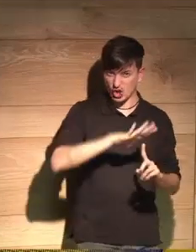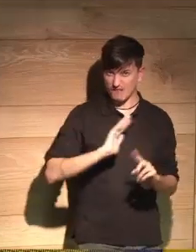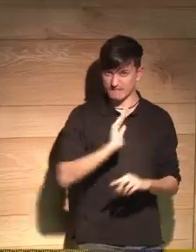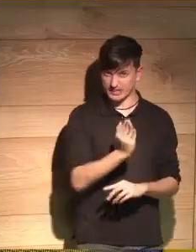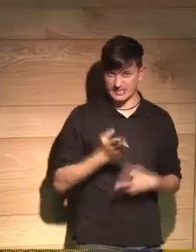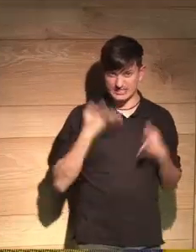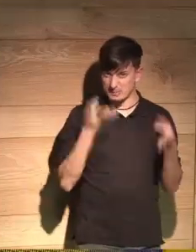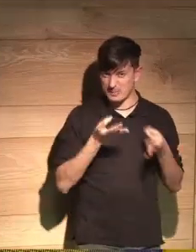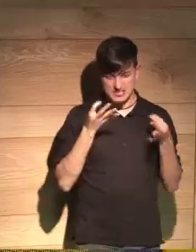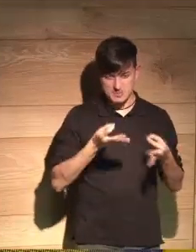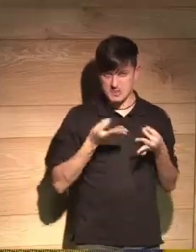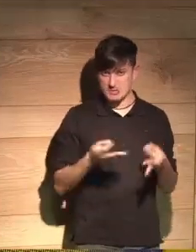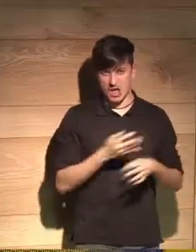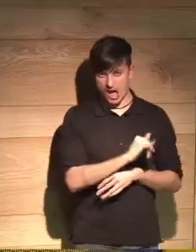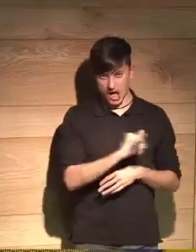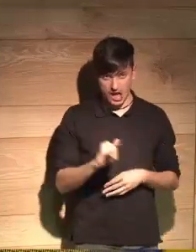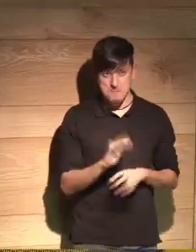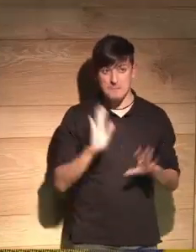view.